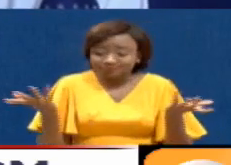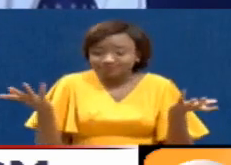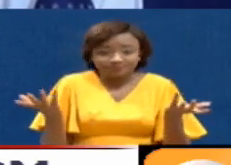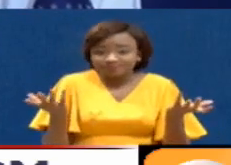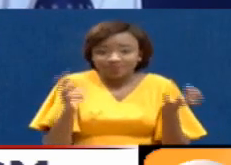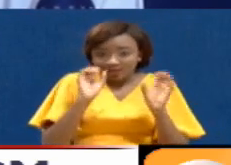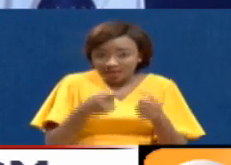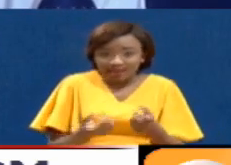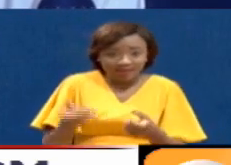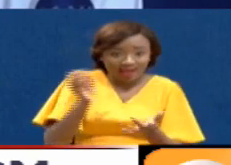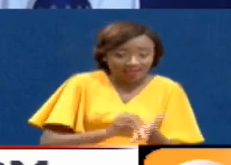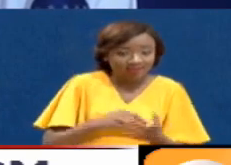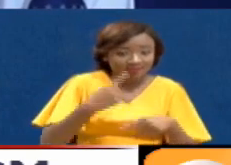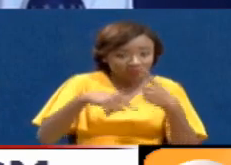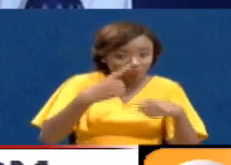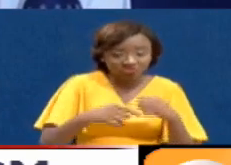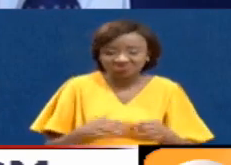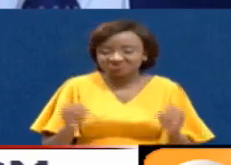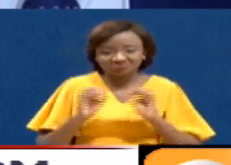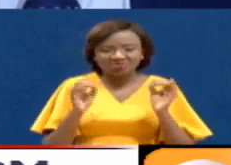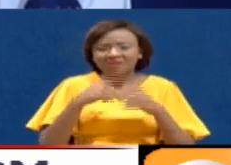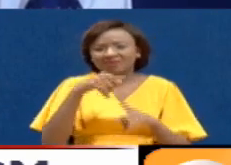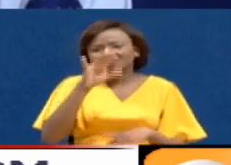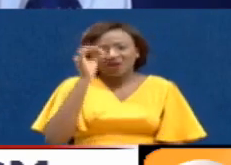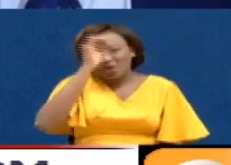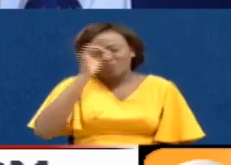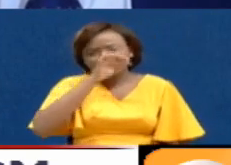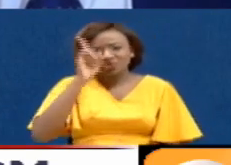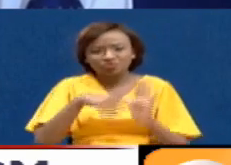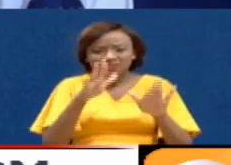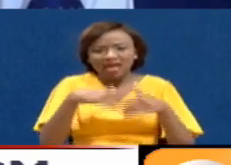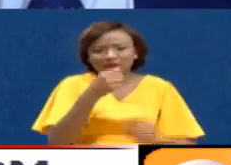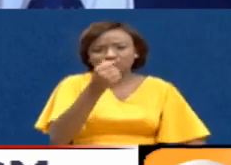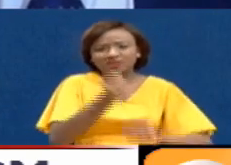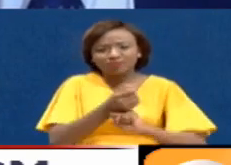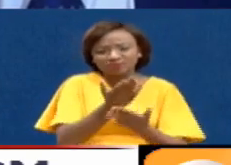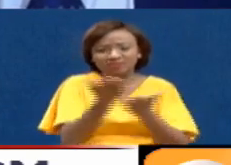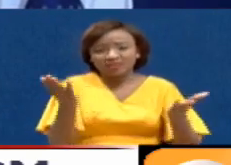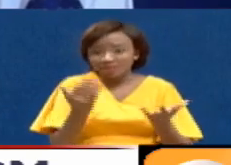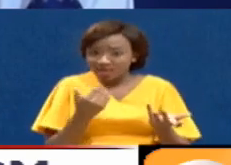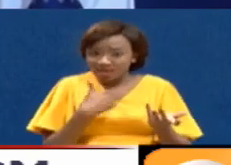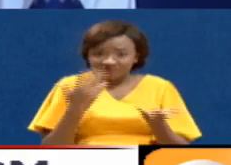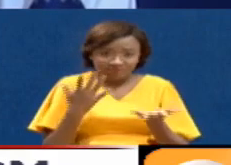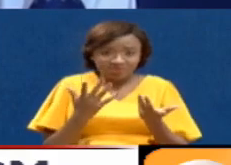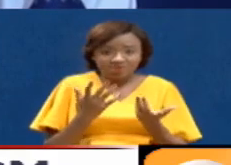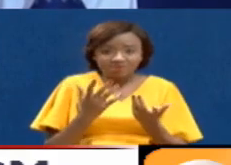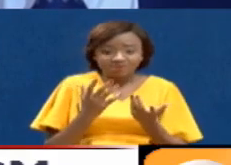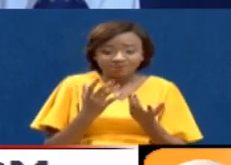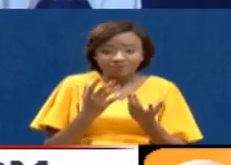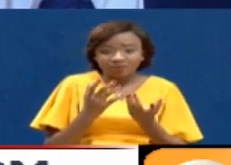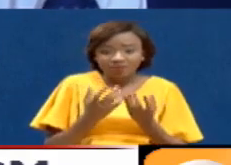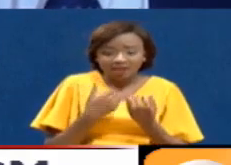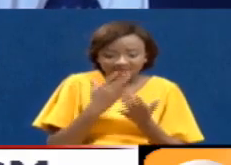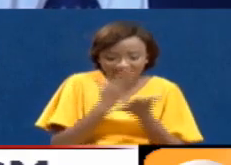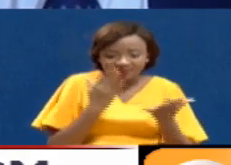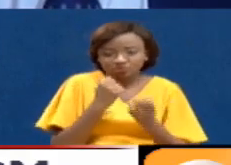recover. What are the different ways in which, in your view, they can be assisted to get back on their feet? Is there something like a government rescue package that